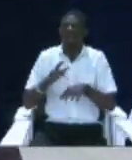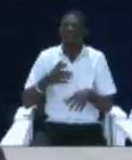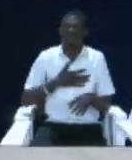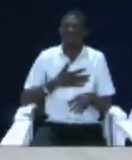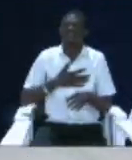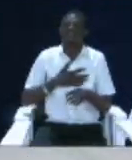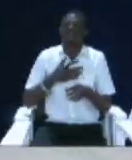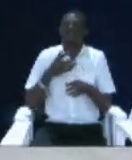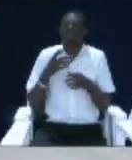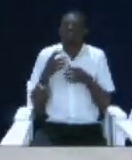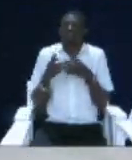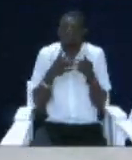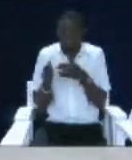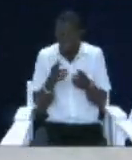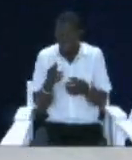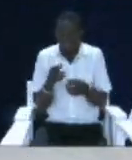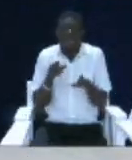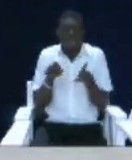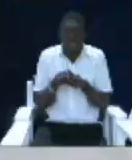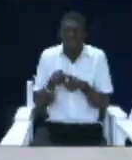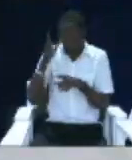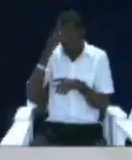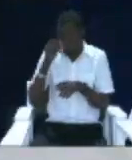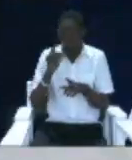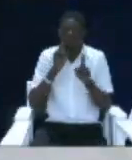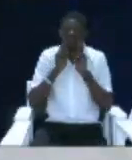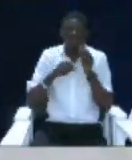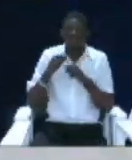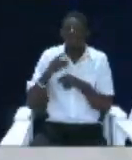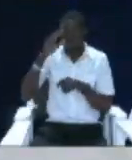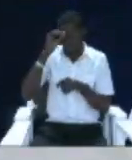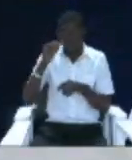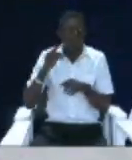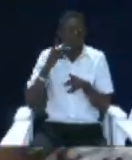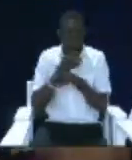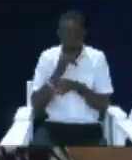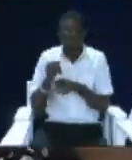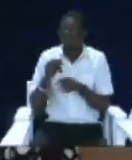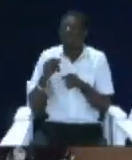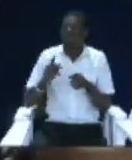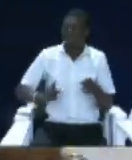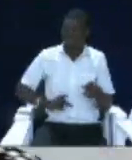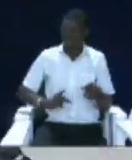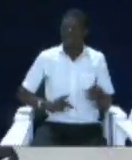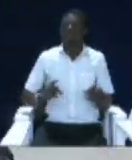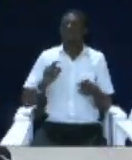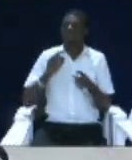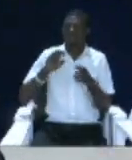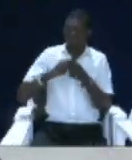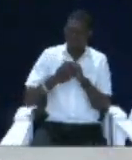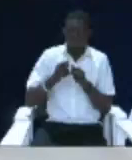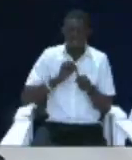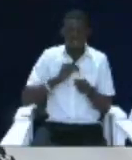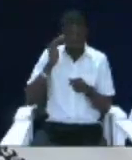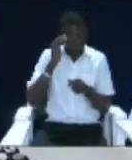case. And immediately Daddy started talking about the man with the kidney issue, I knew he was talking